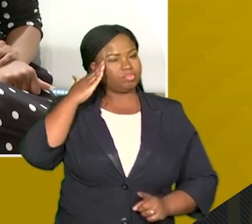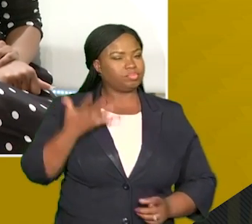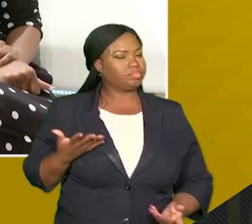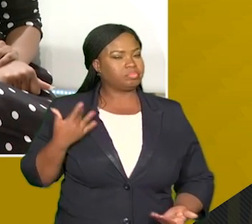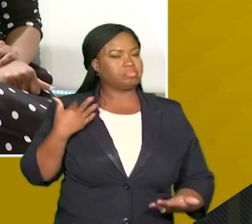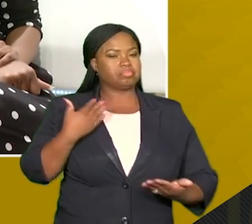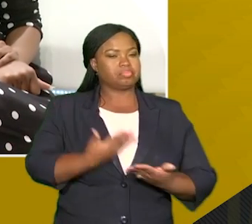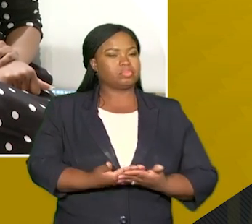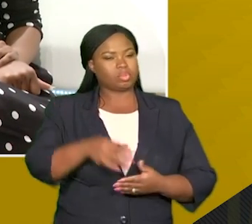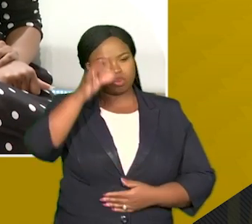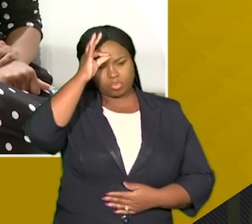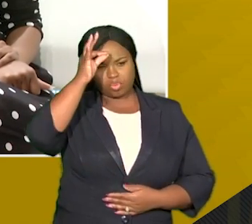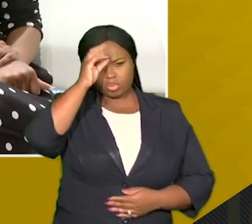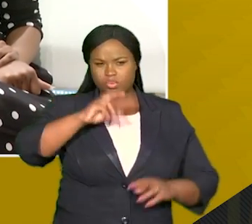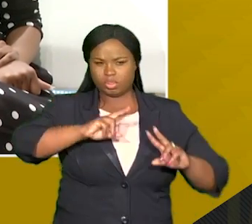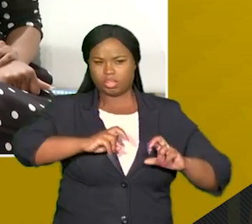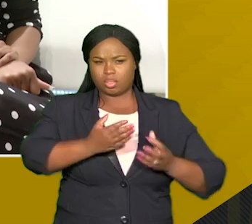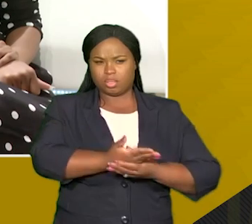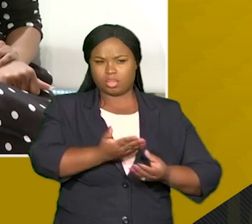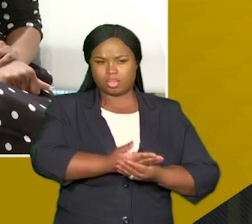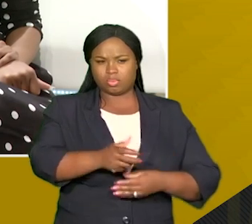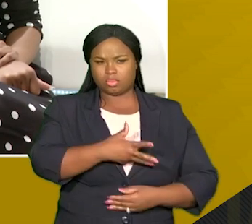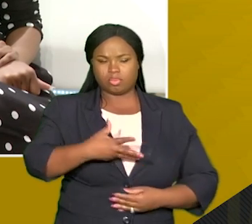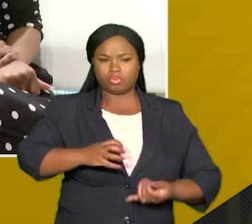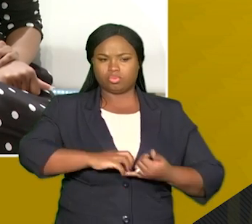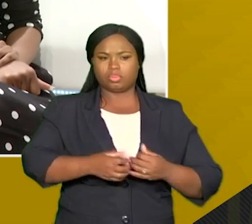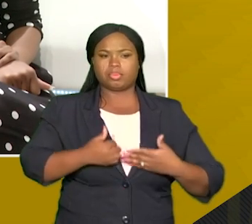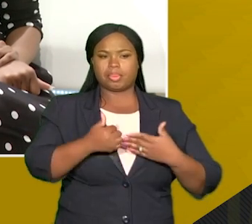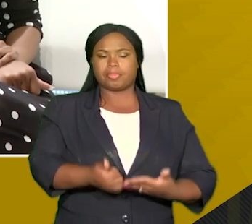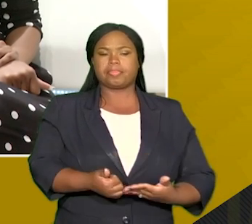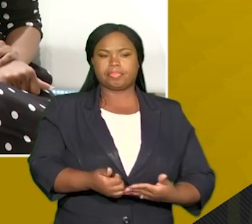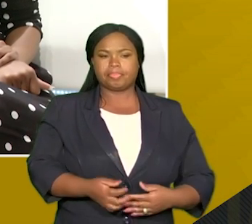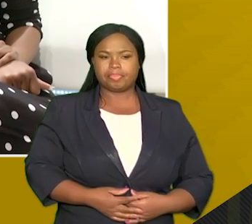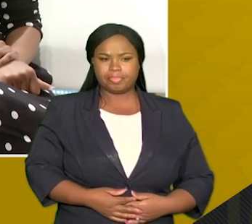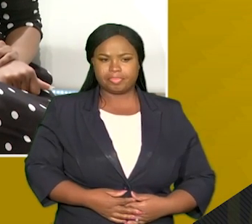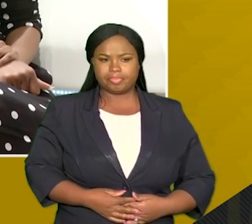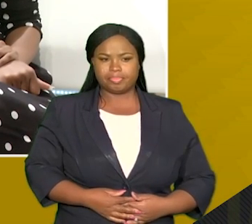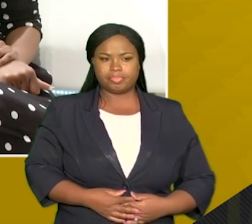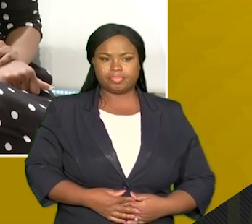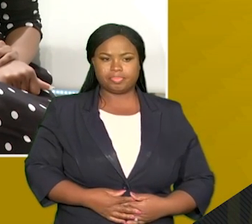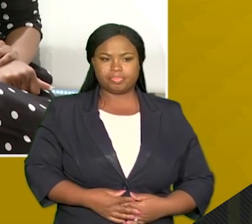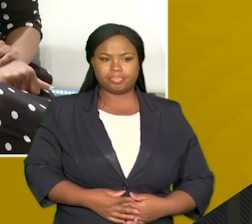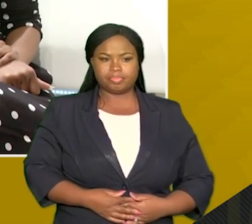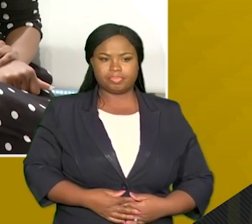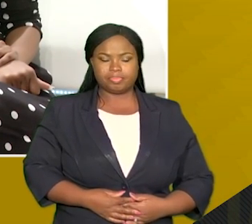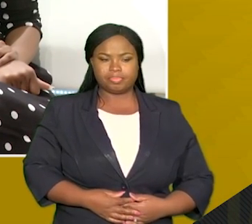far is the police with the case, Kamama, and trying to help them about the situation about Peganina?